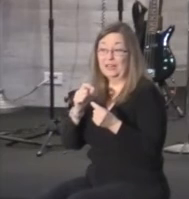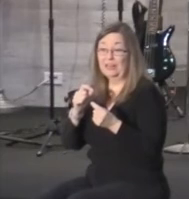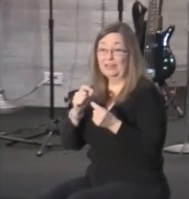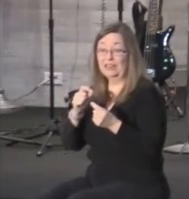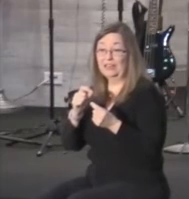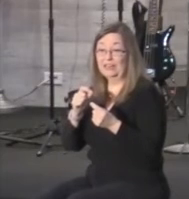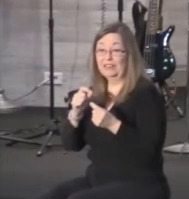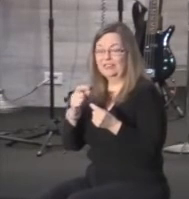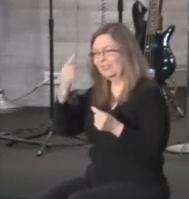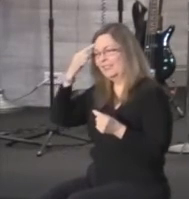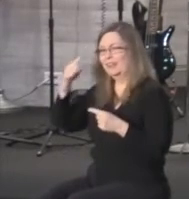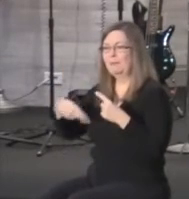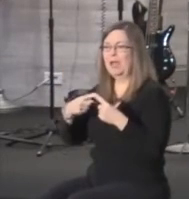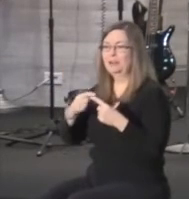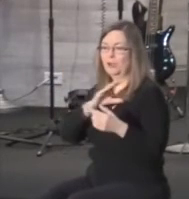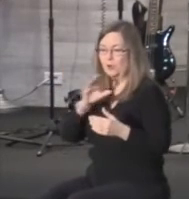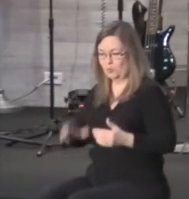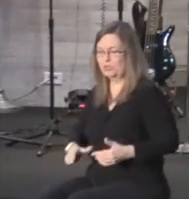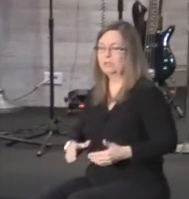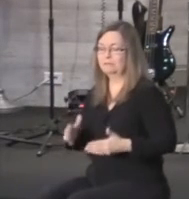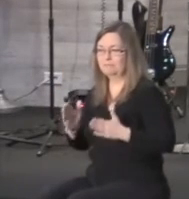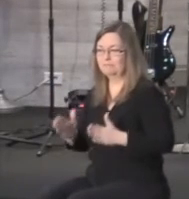Let's take this into the realm of Christians.